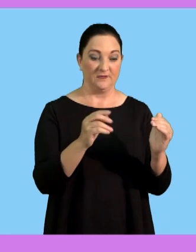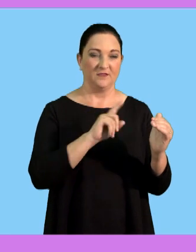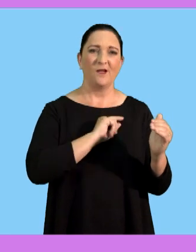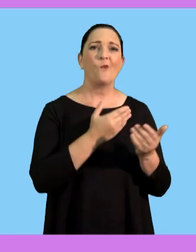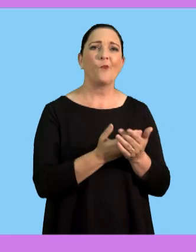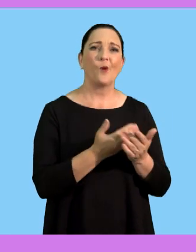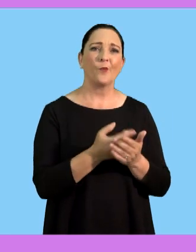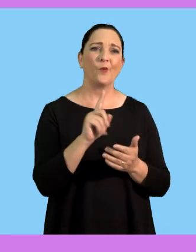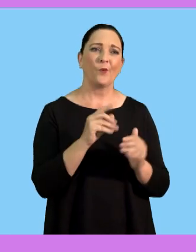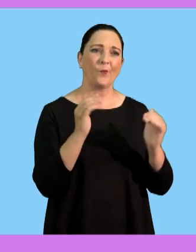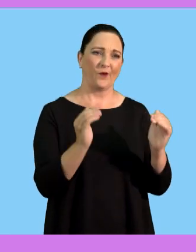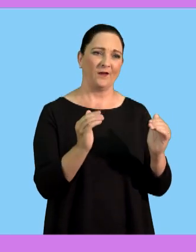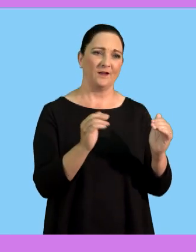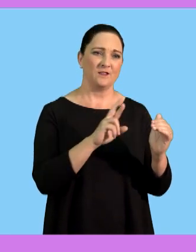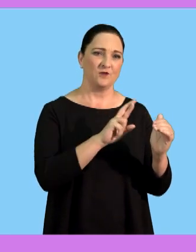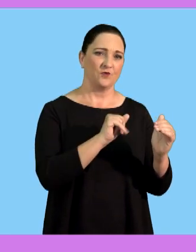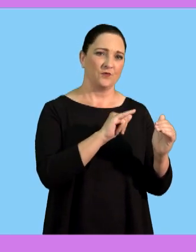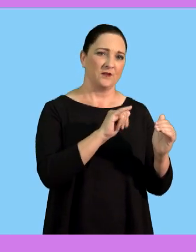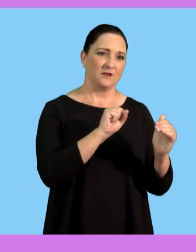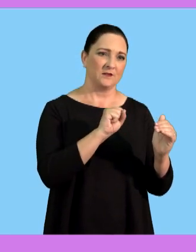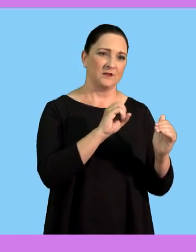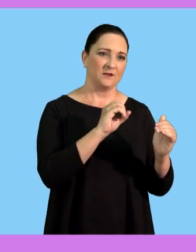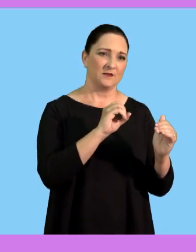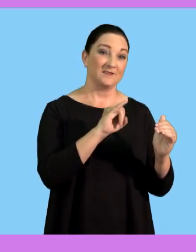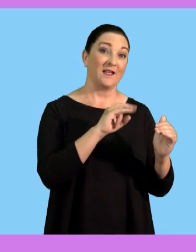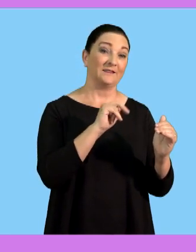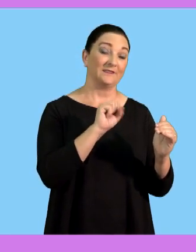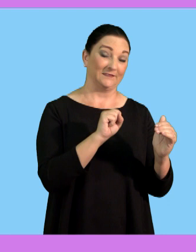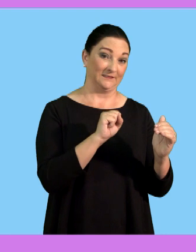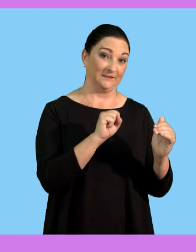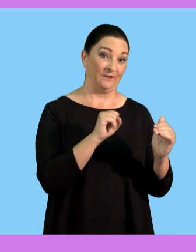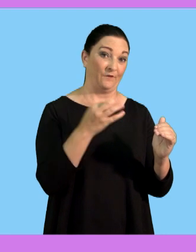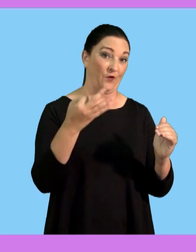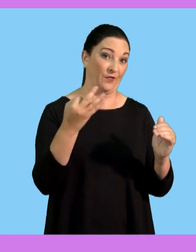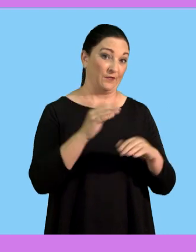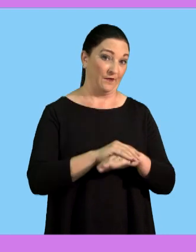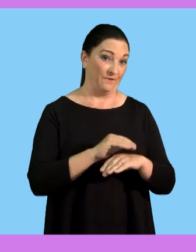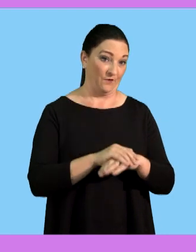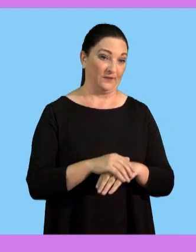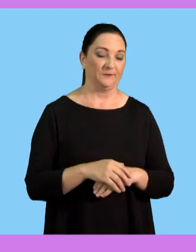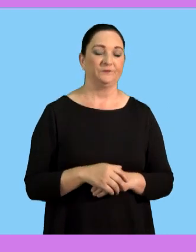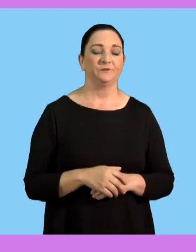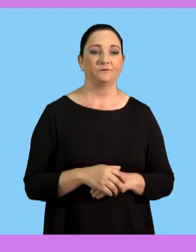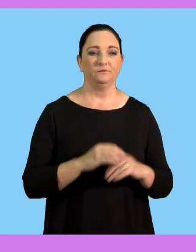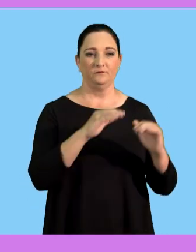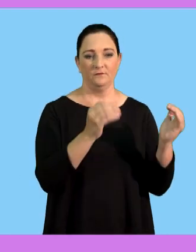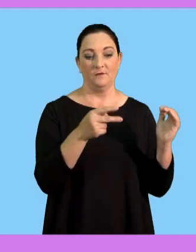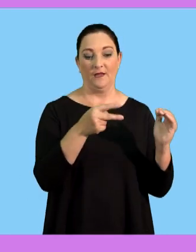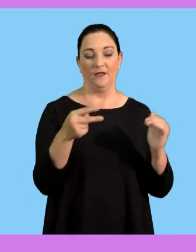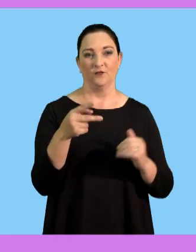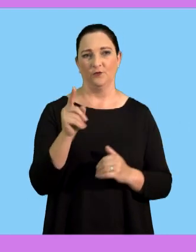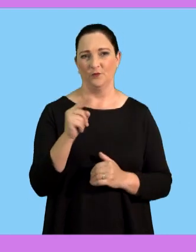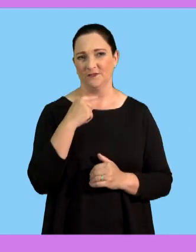going to say probability of the third friend getting a chocolate with raisins. Are we clear on this? So